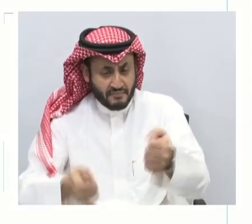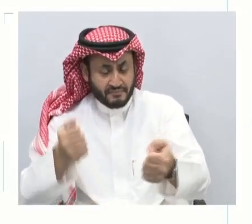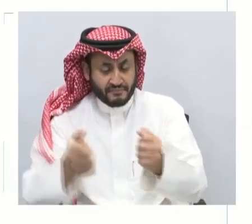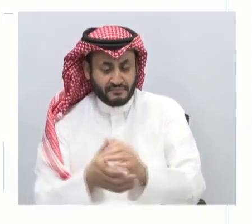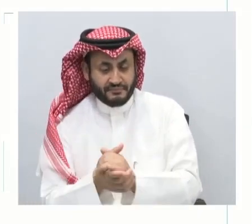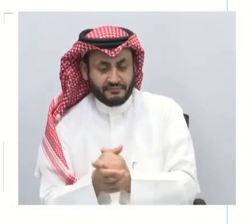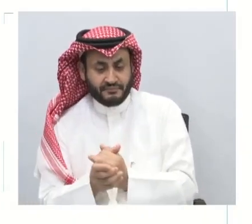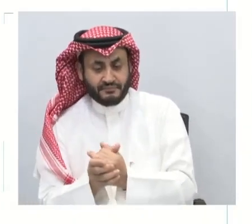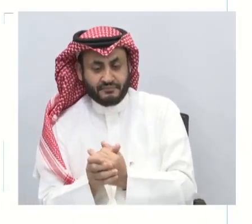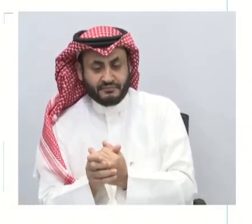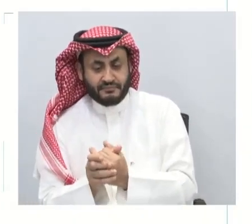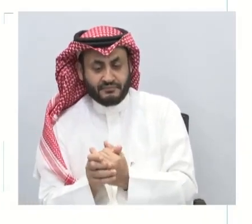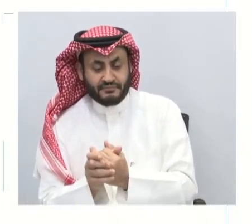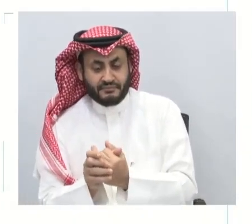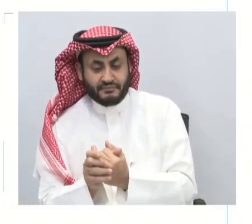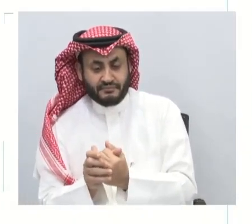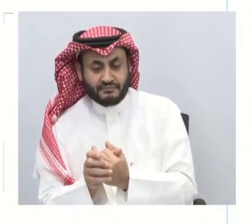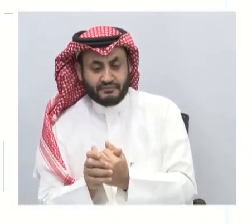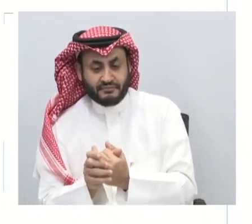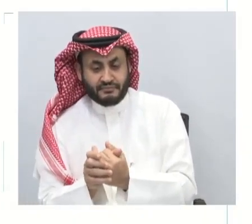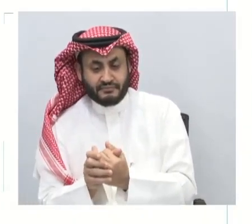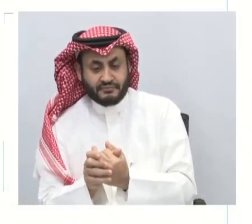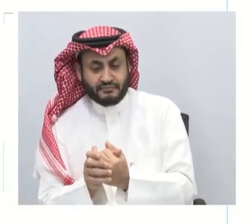a means. What can we say?